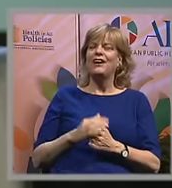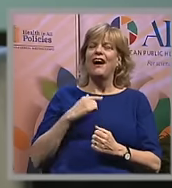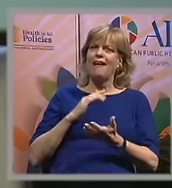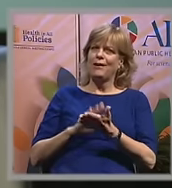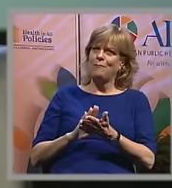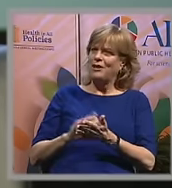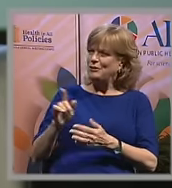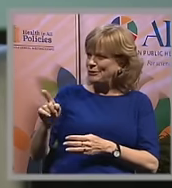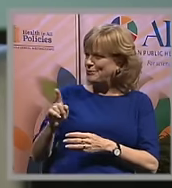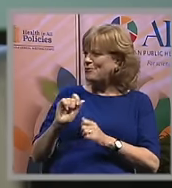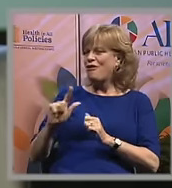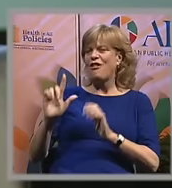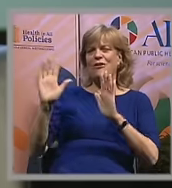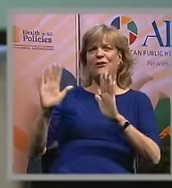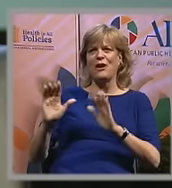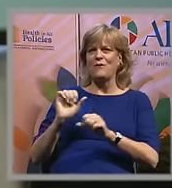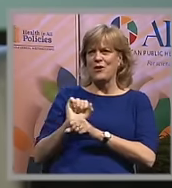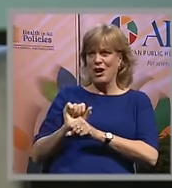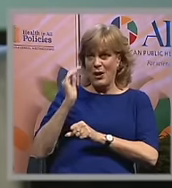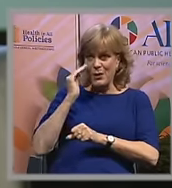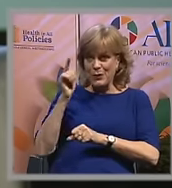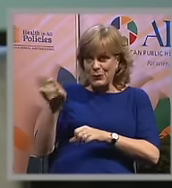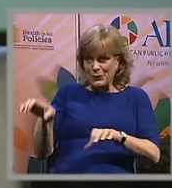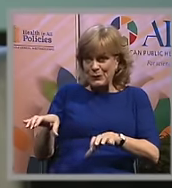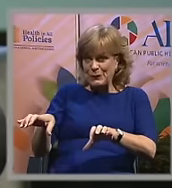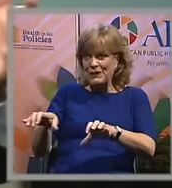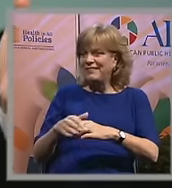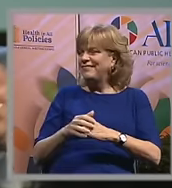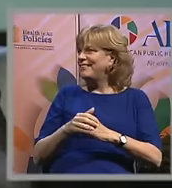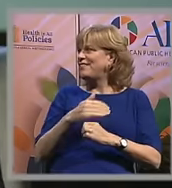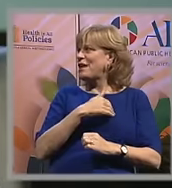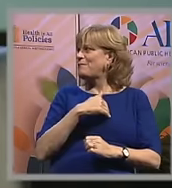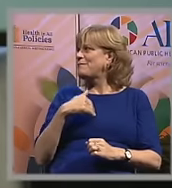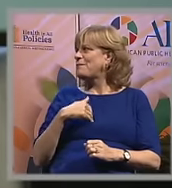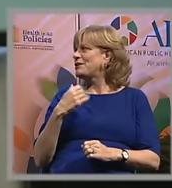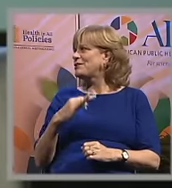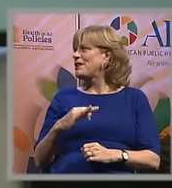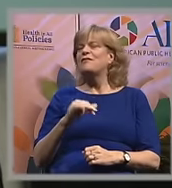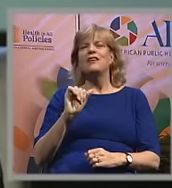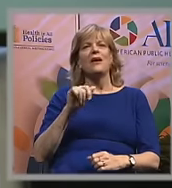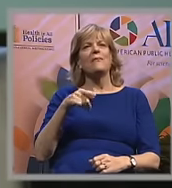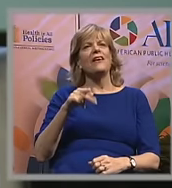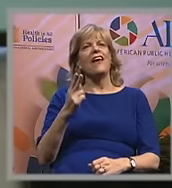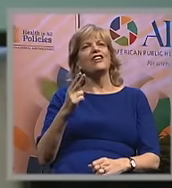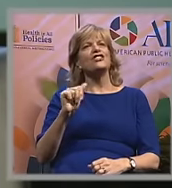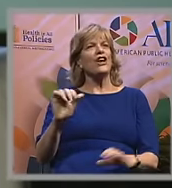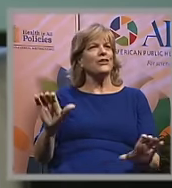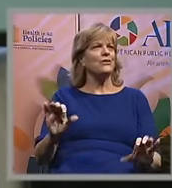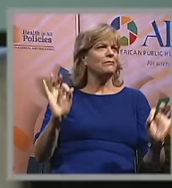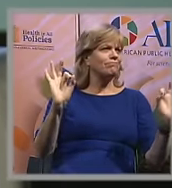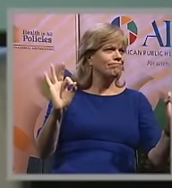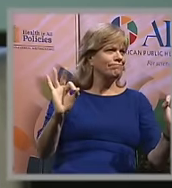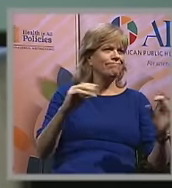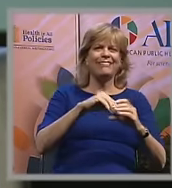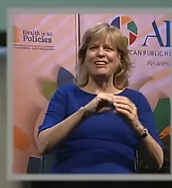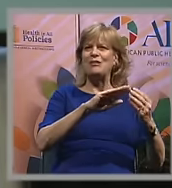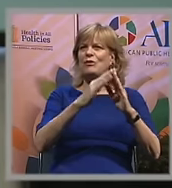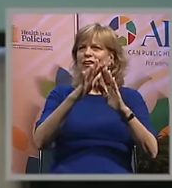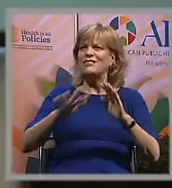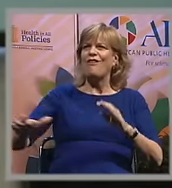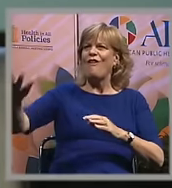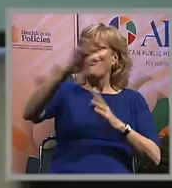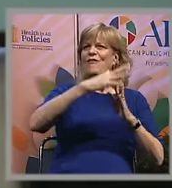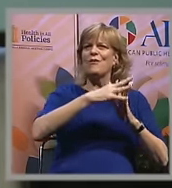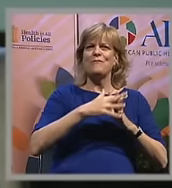you for all the great work that I know you're doing and that members of the APHA are doing in communities across the United